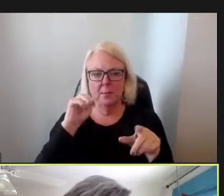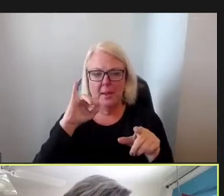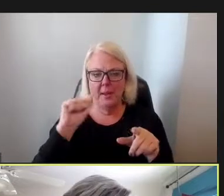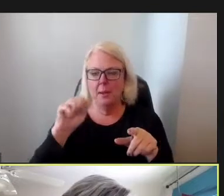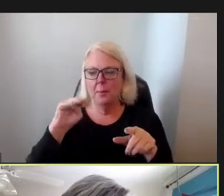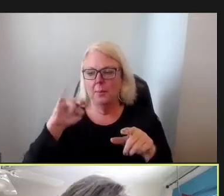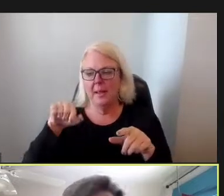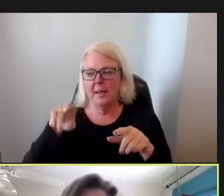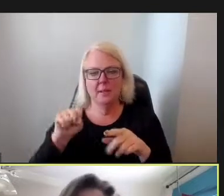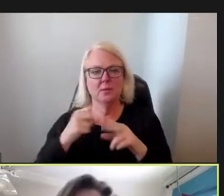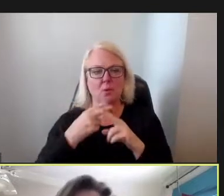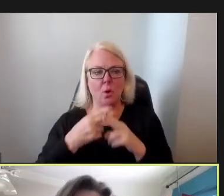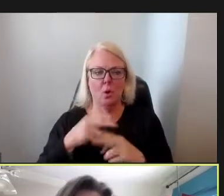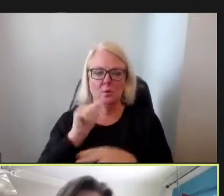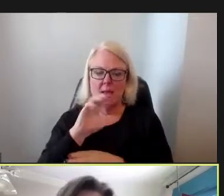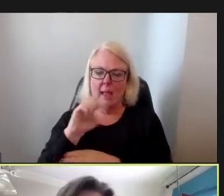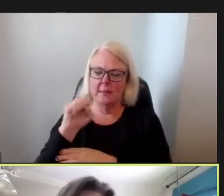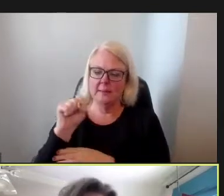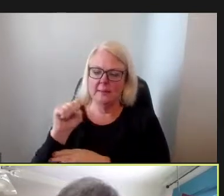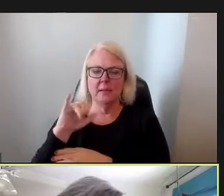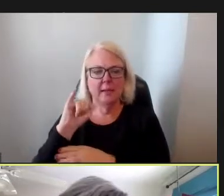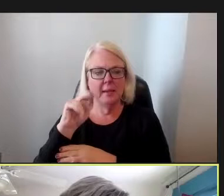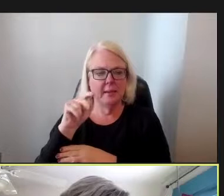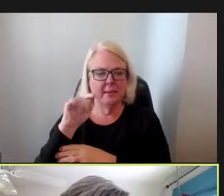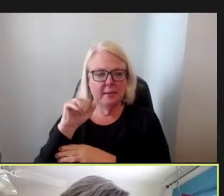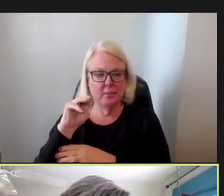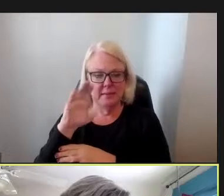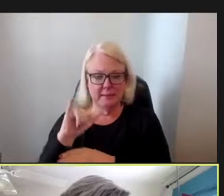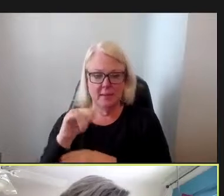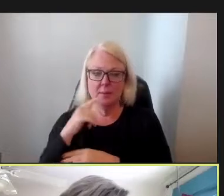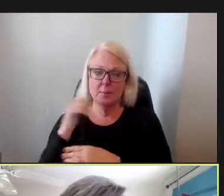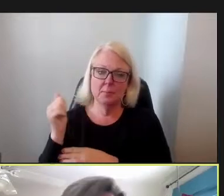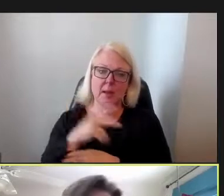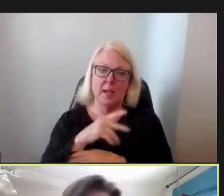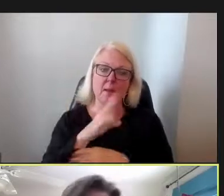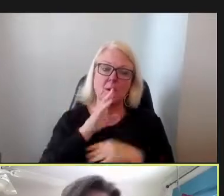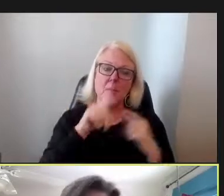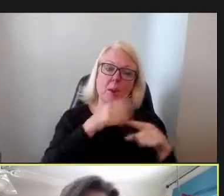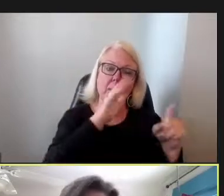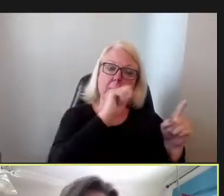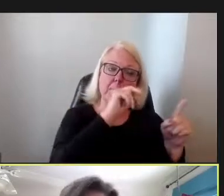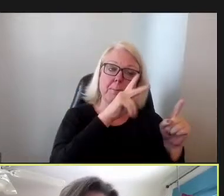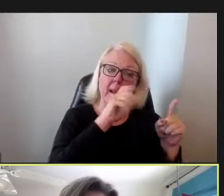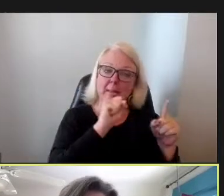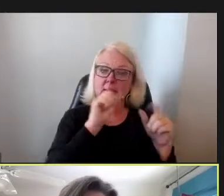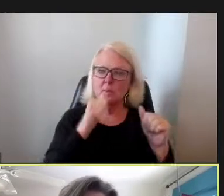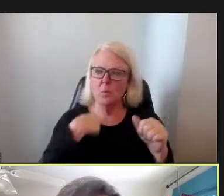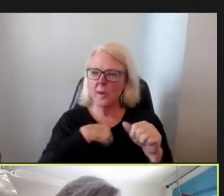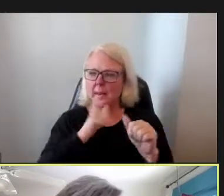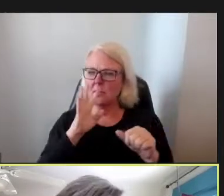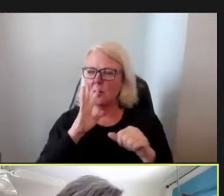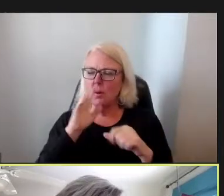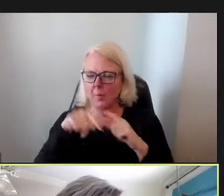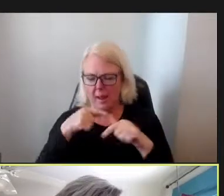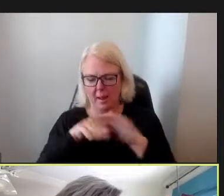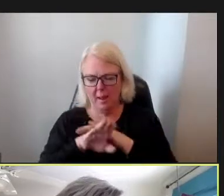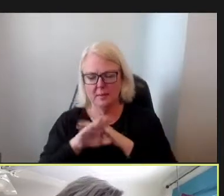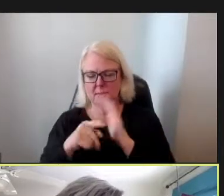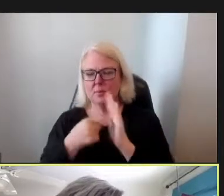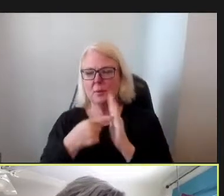intimacy. Going back to the dimensions of access offered by Adam Banks, we can also think of access as sometimes